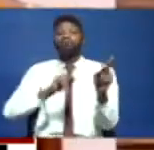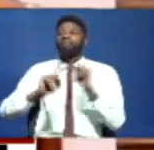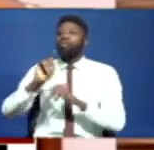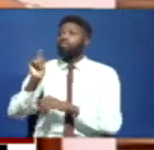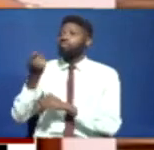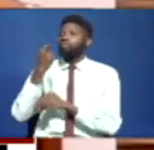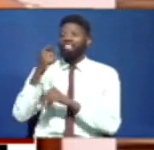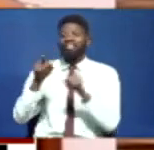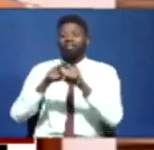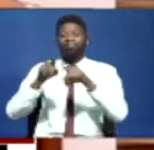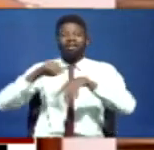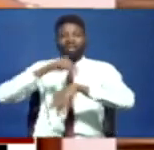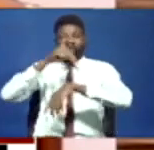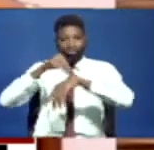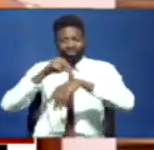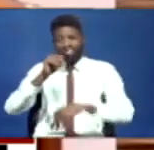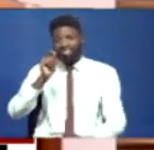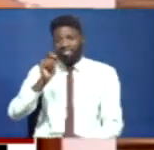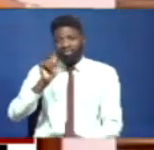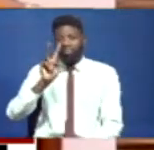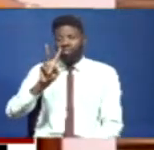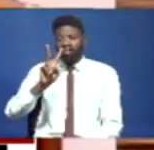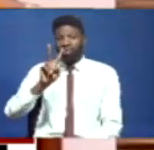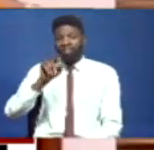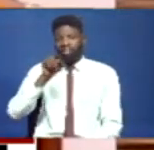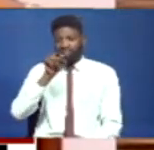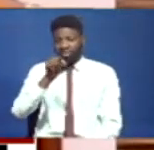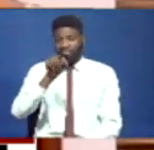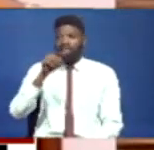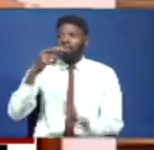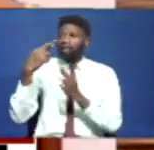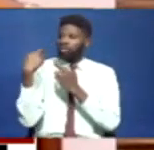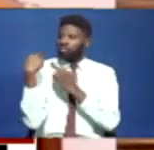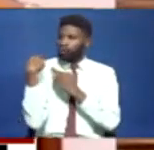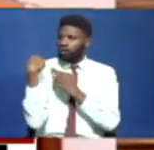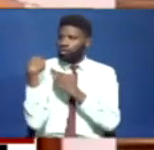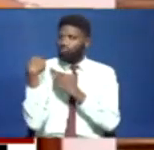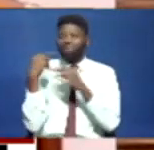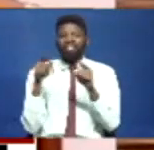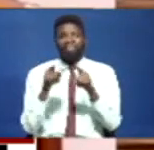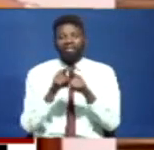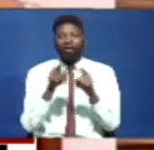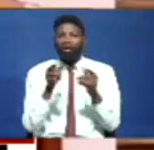broadcaster, this is a responsibility, an opportunity that